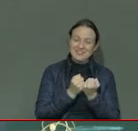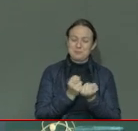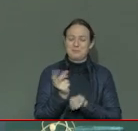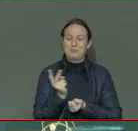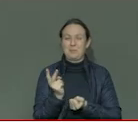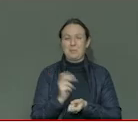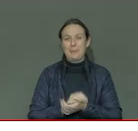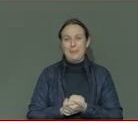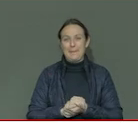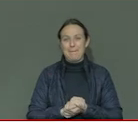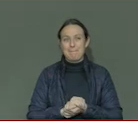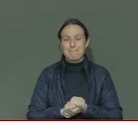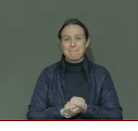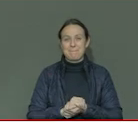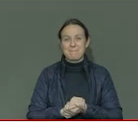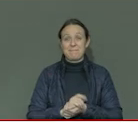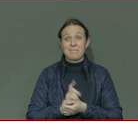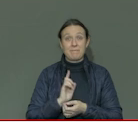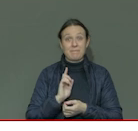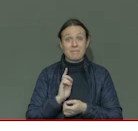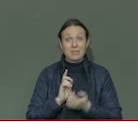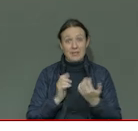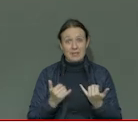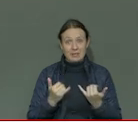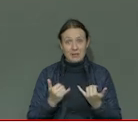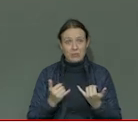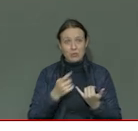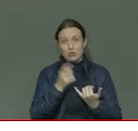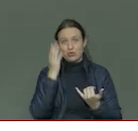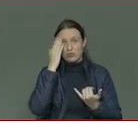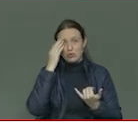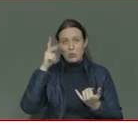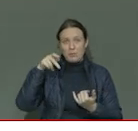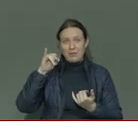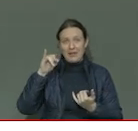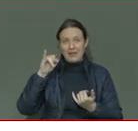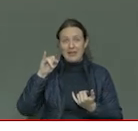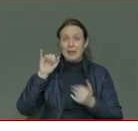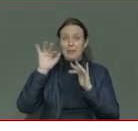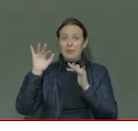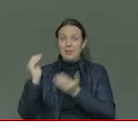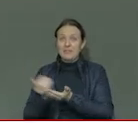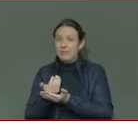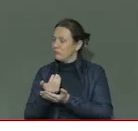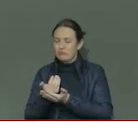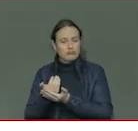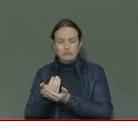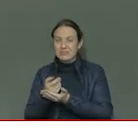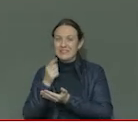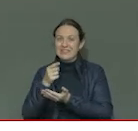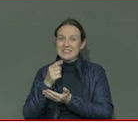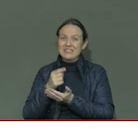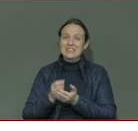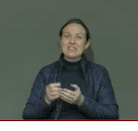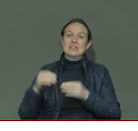survival. When they get, so you know that nobody saves Pi. He ends up on a Mexican beach, and that's how he's